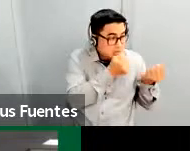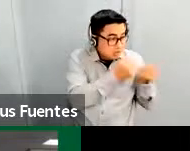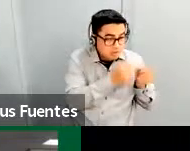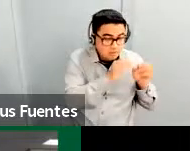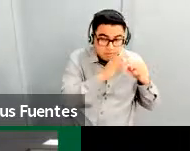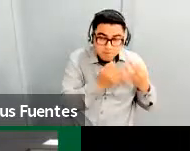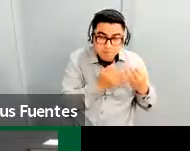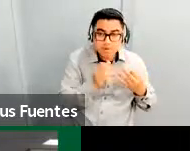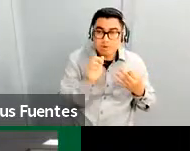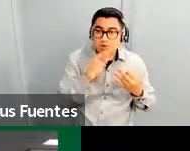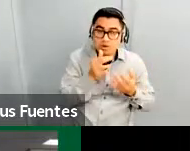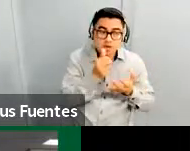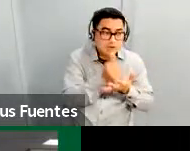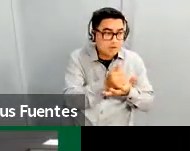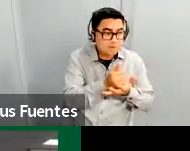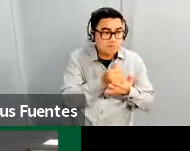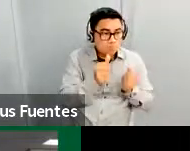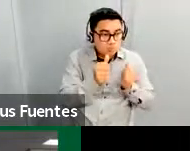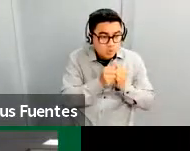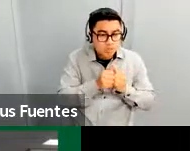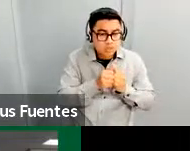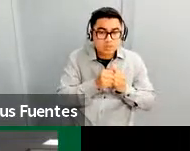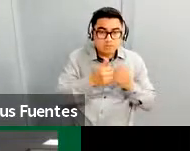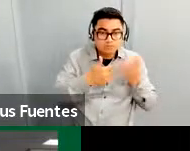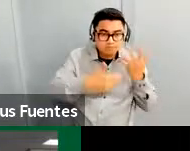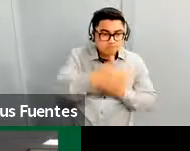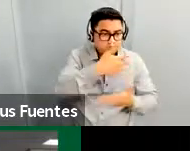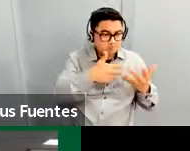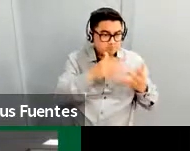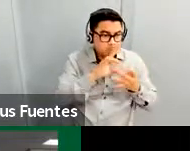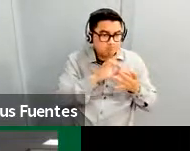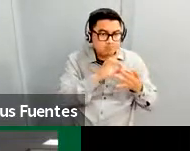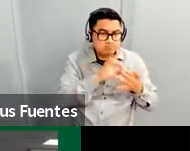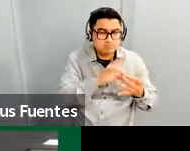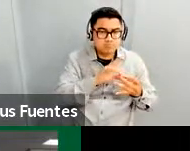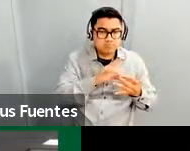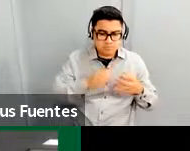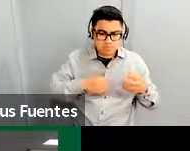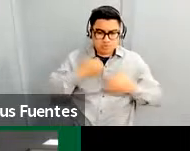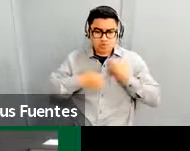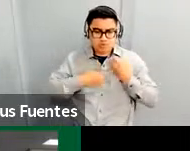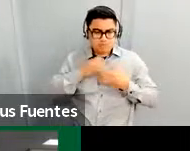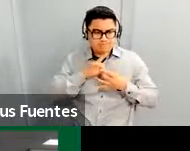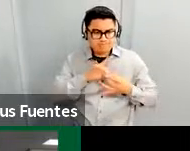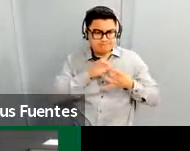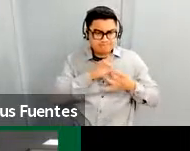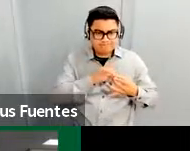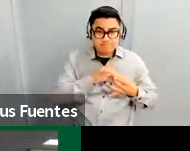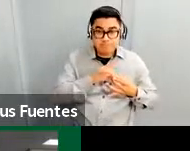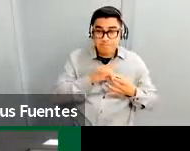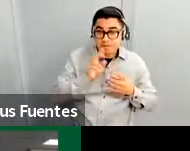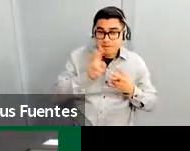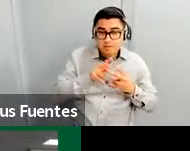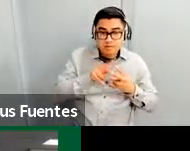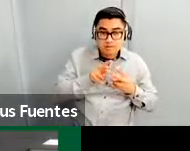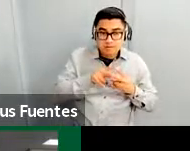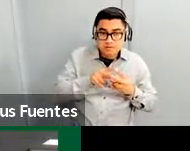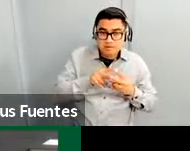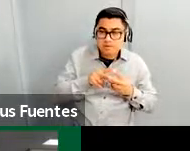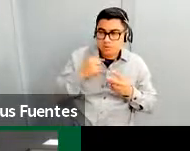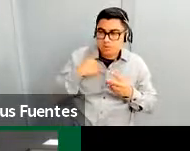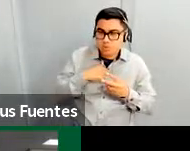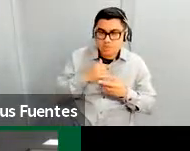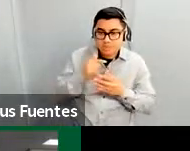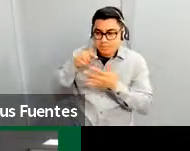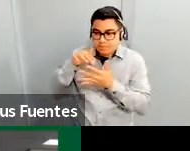or helped support with social emotional well-being? And so we're getting input on that as well. And after